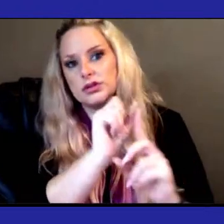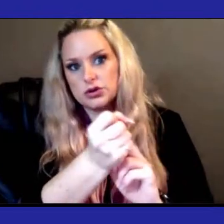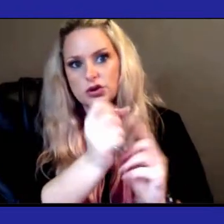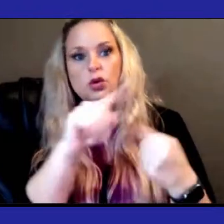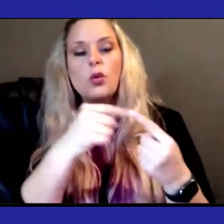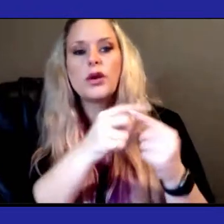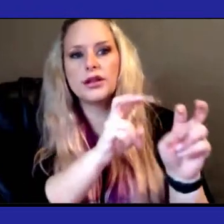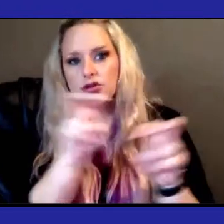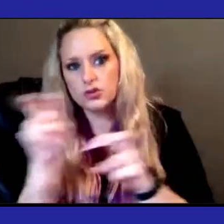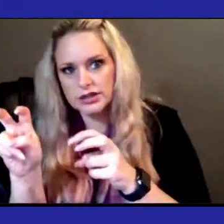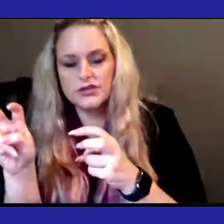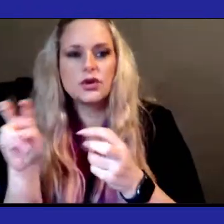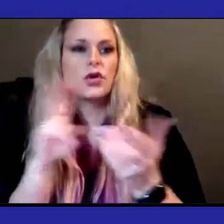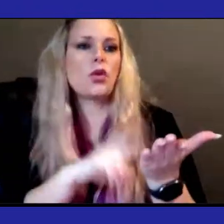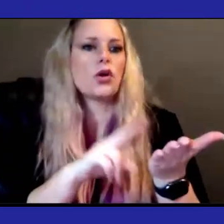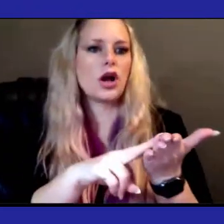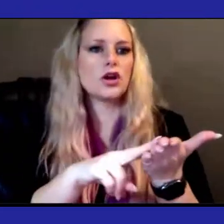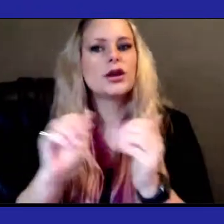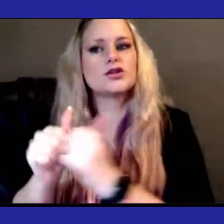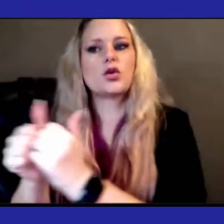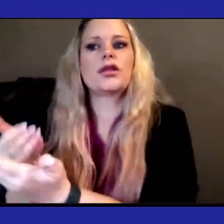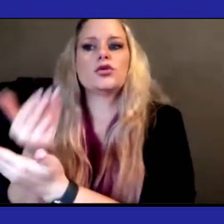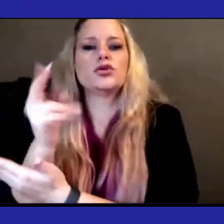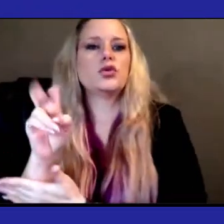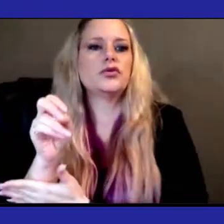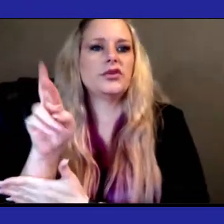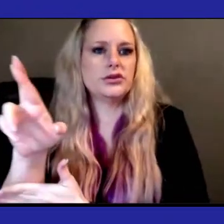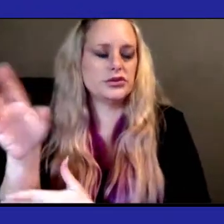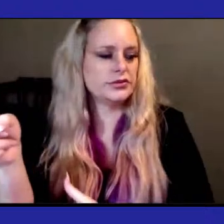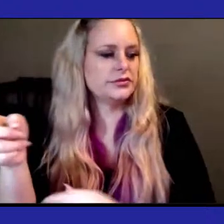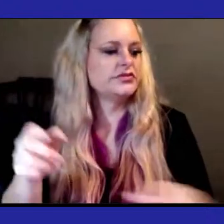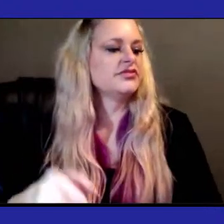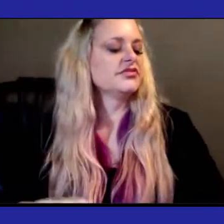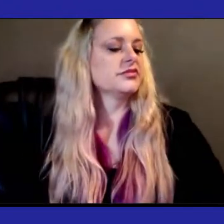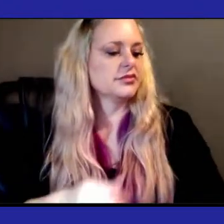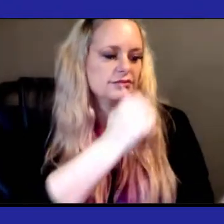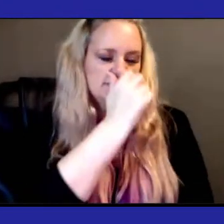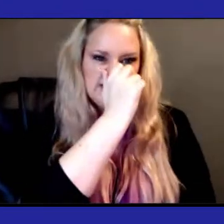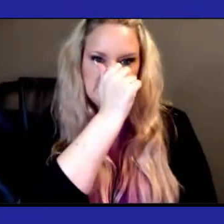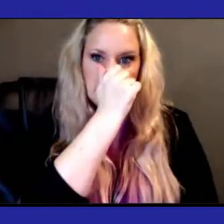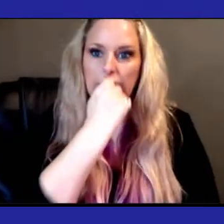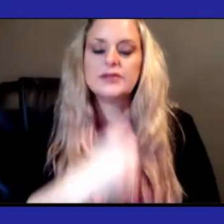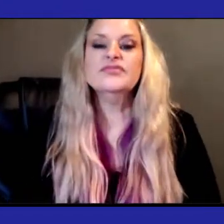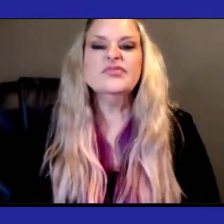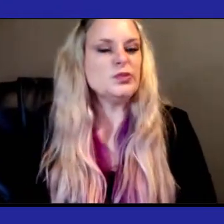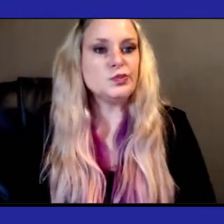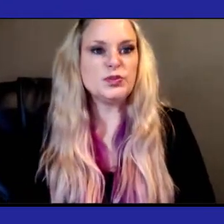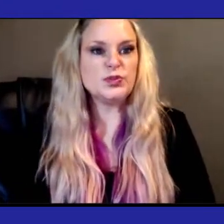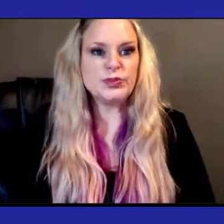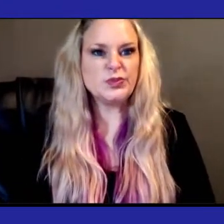systems, those contracts are with those vendors. Okay. Thank you. Great. Any other questions?